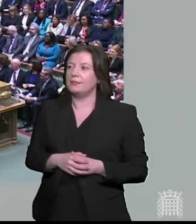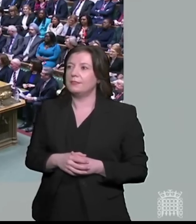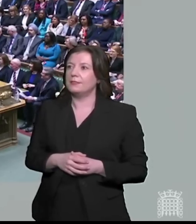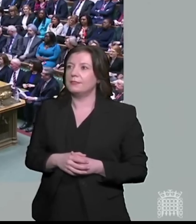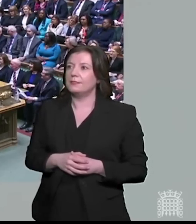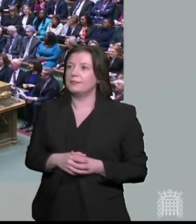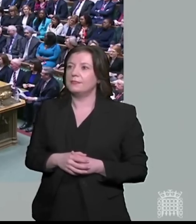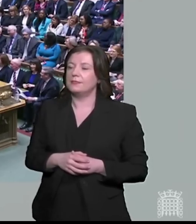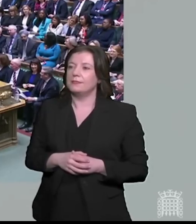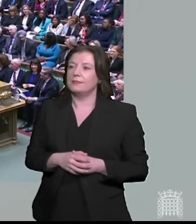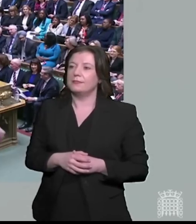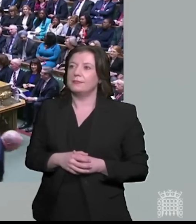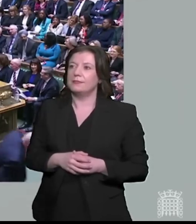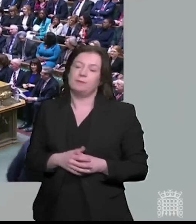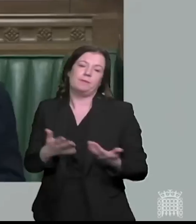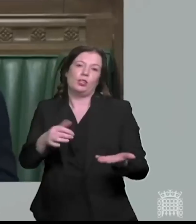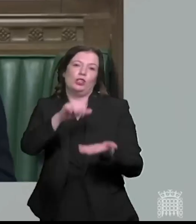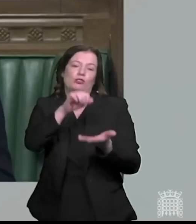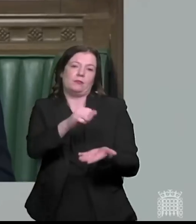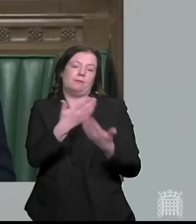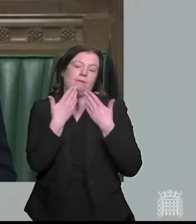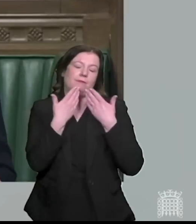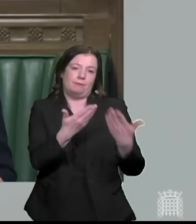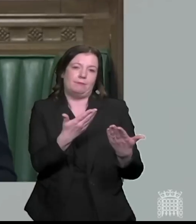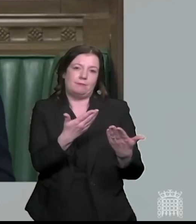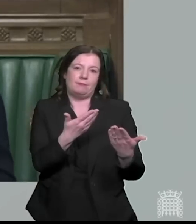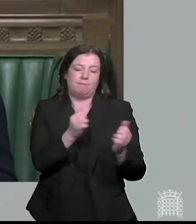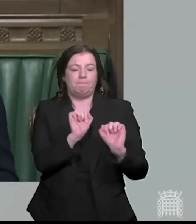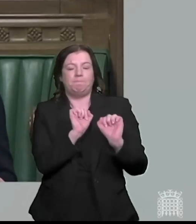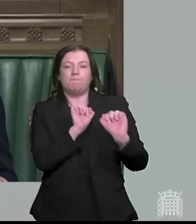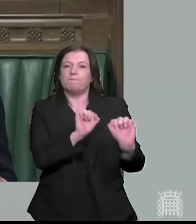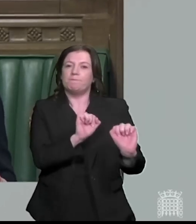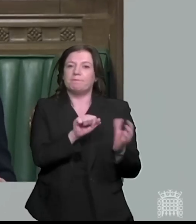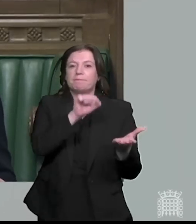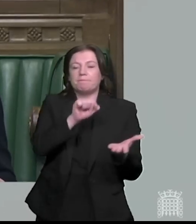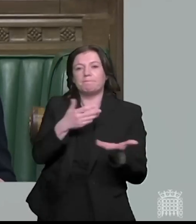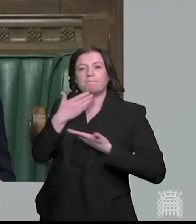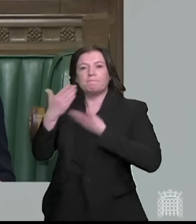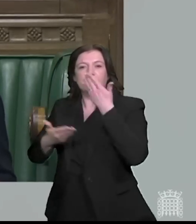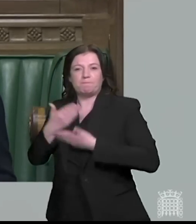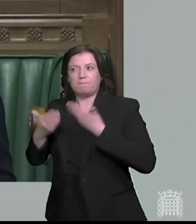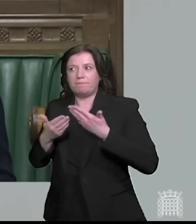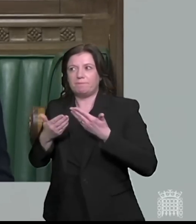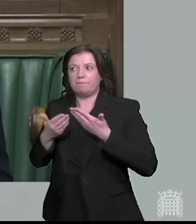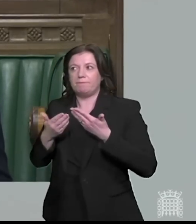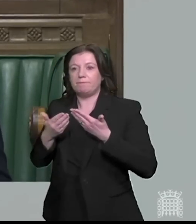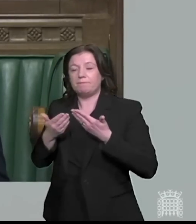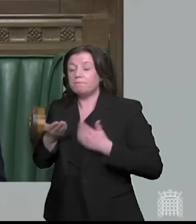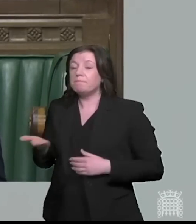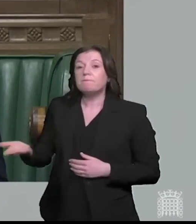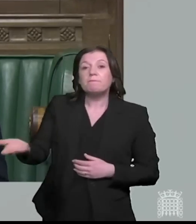Order. I thank the Chancellor of the Exchequer for his budget statement, and I hope the House